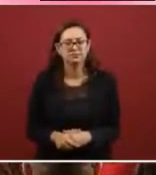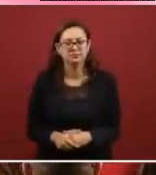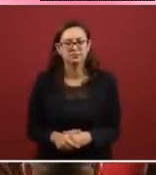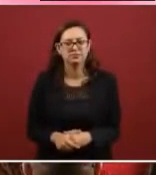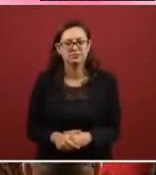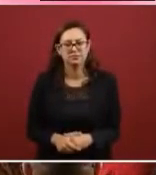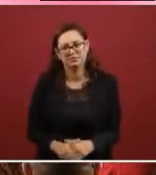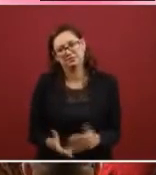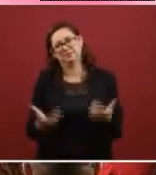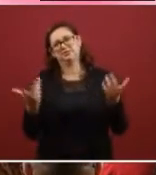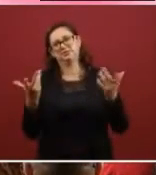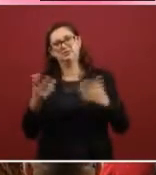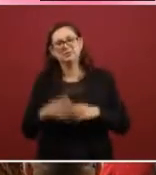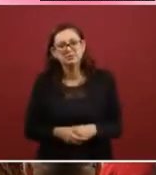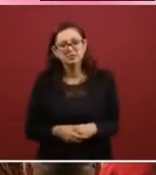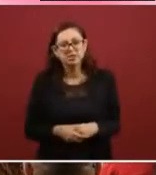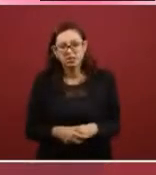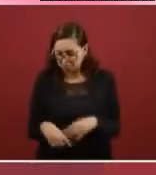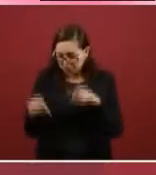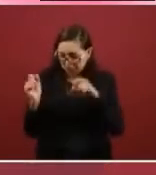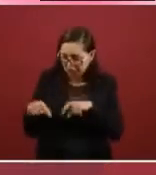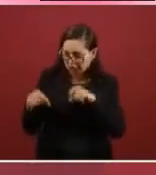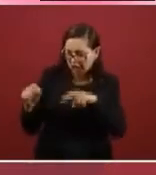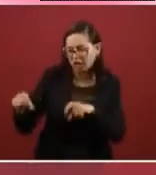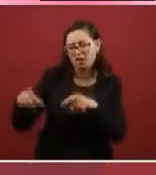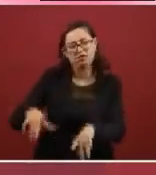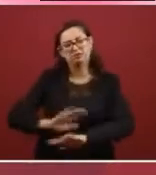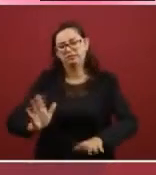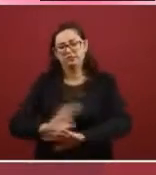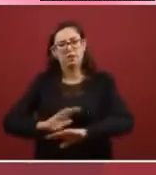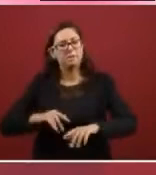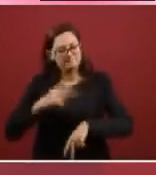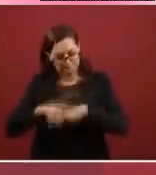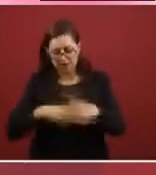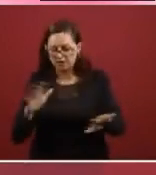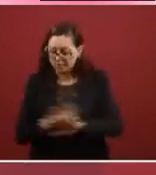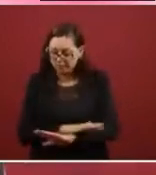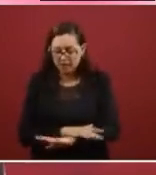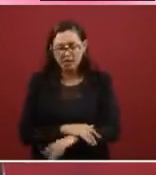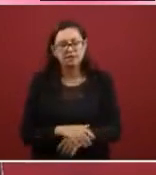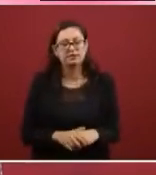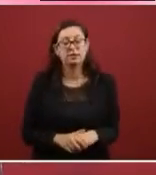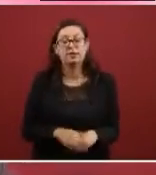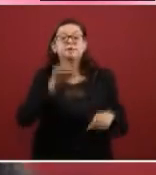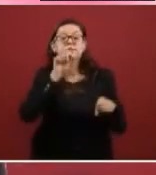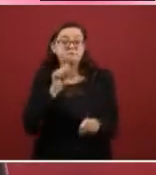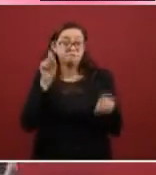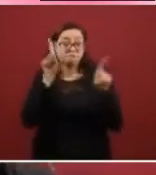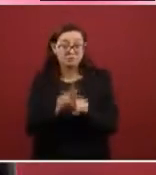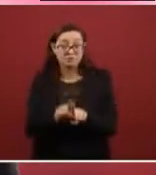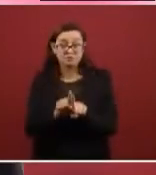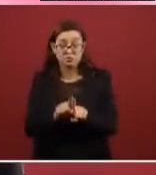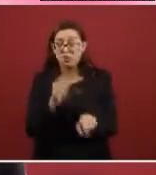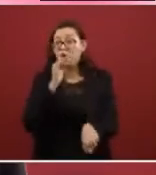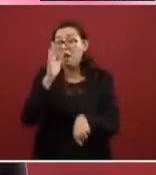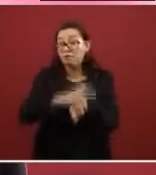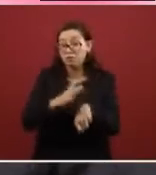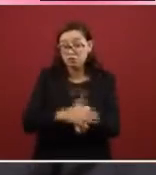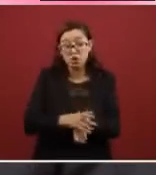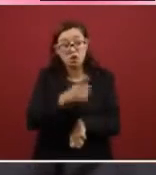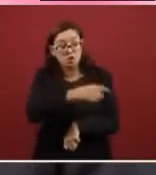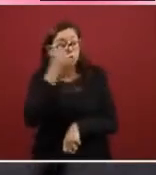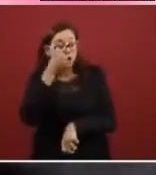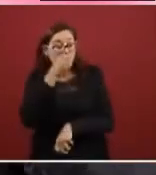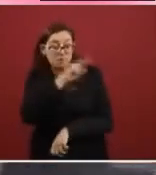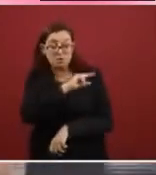No how is it cambiar eso? Now, how is it that we're not going to change y, that? Claro. And I clarify. No estoy contra la educación privada. I am